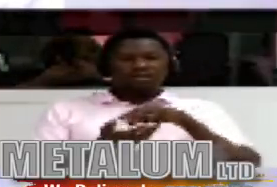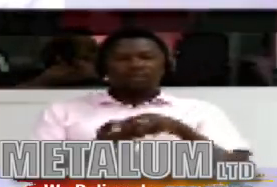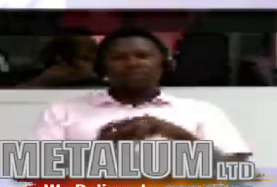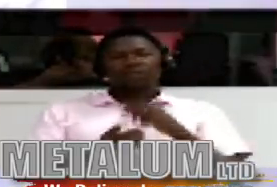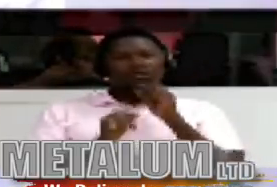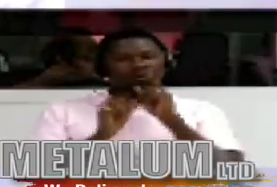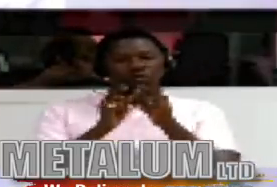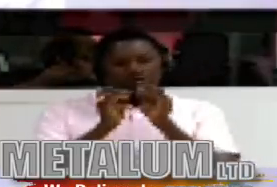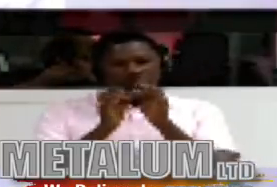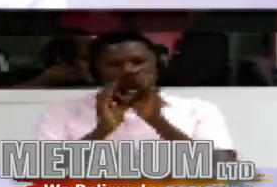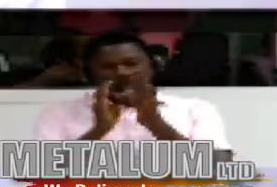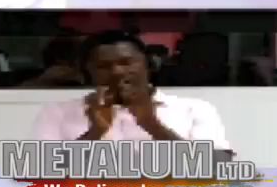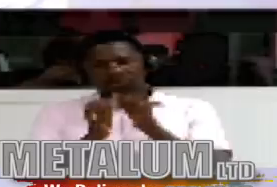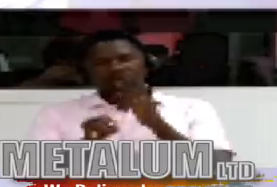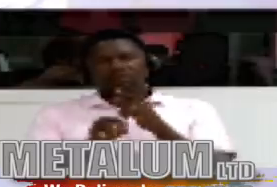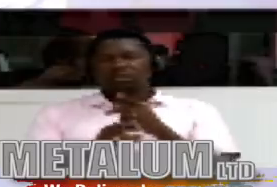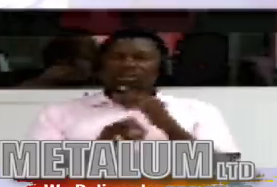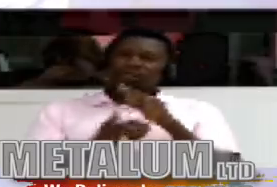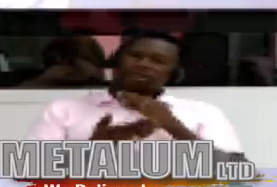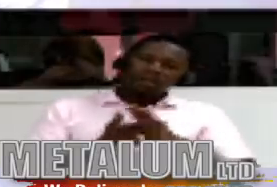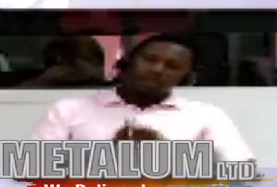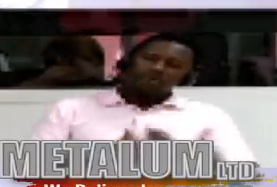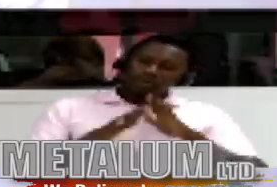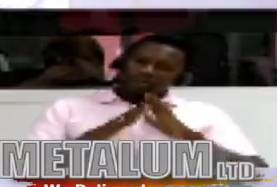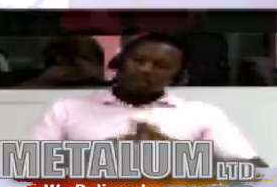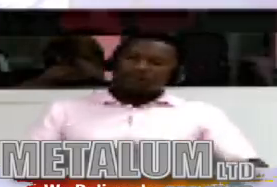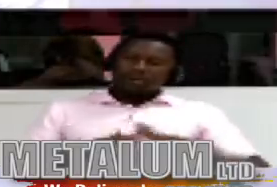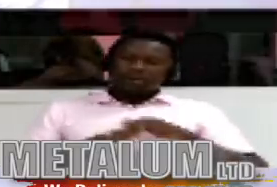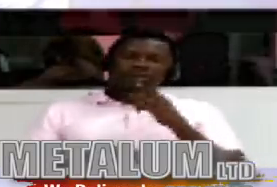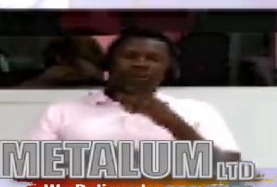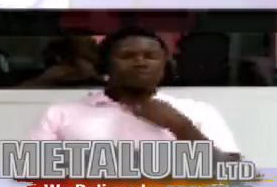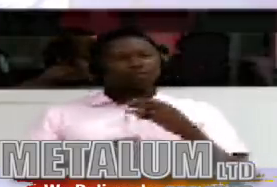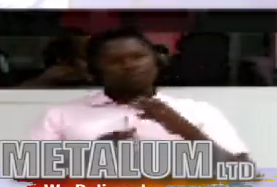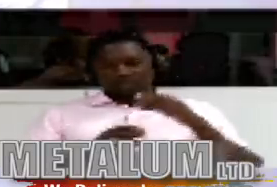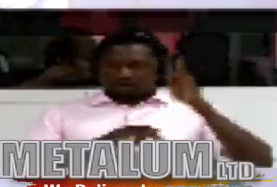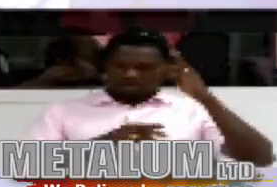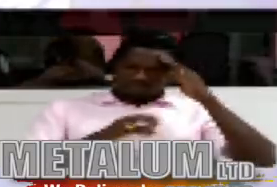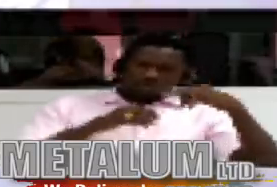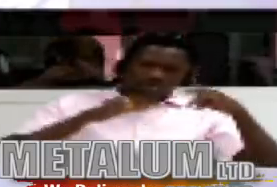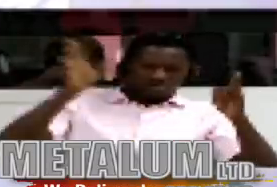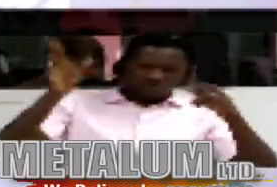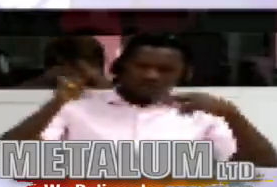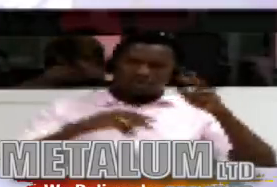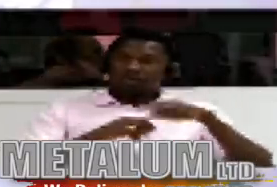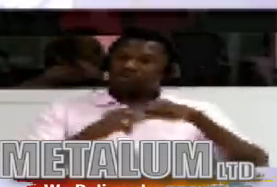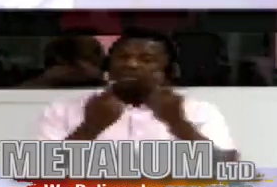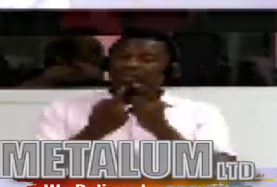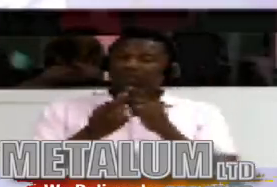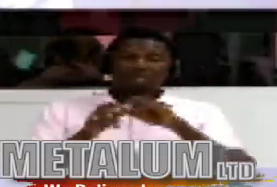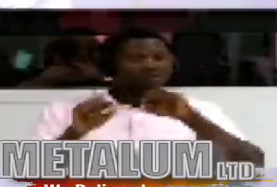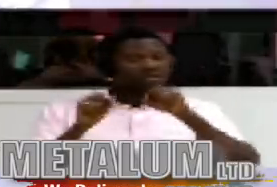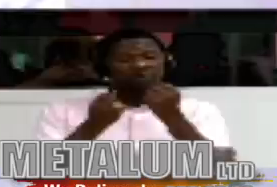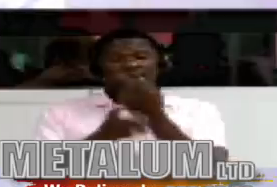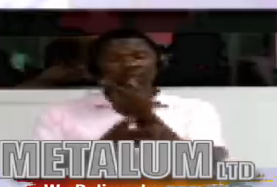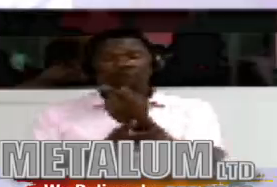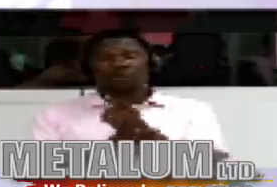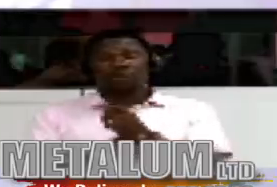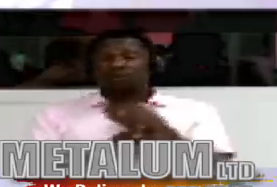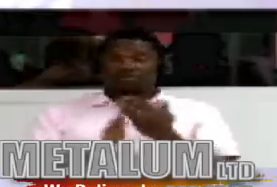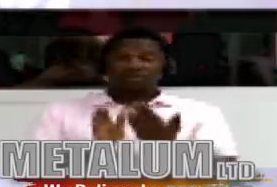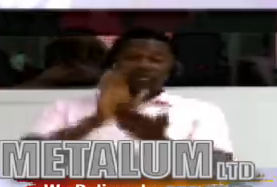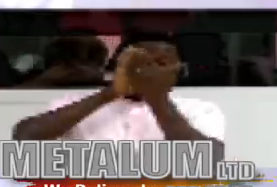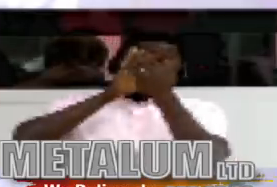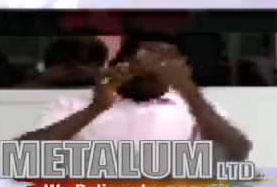them down, telling them they should disperse because things are getting out of hand and we were facing the